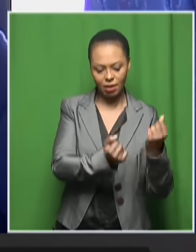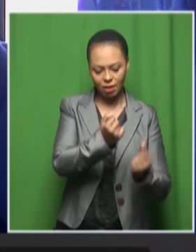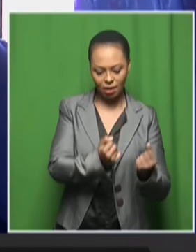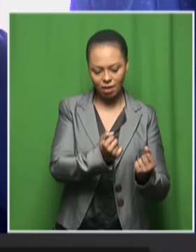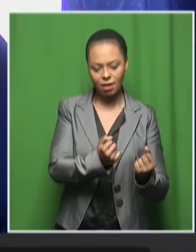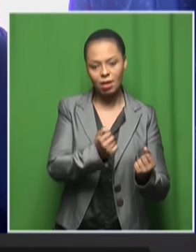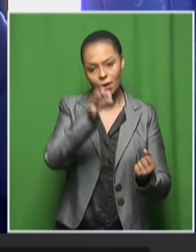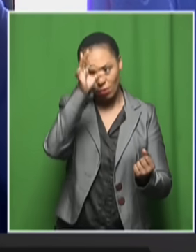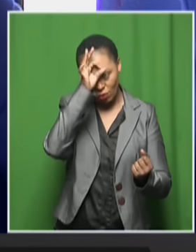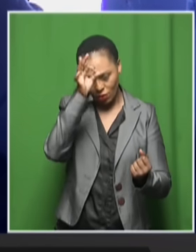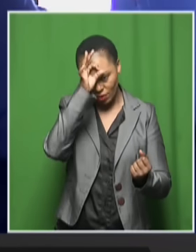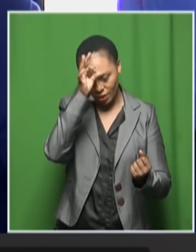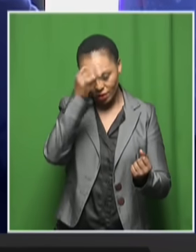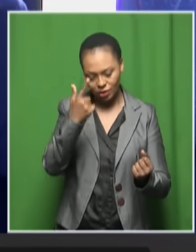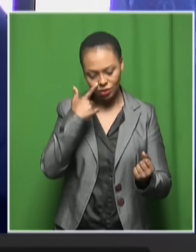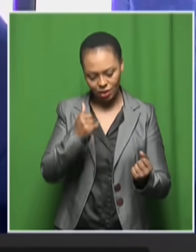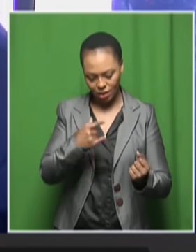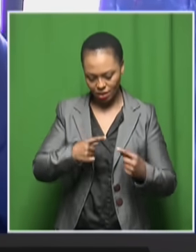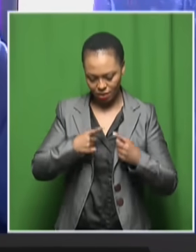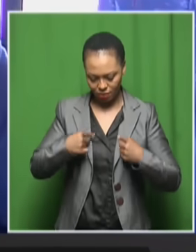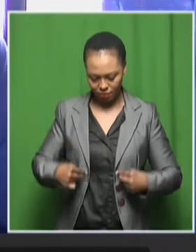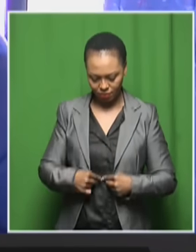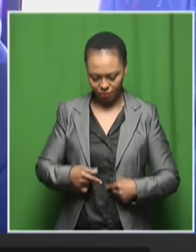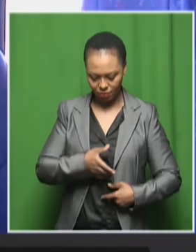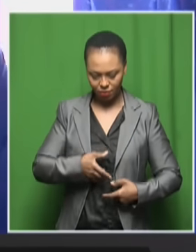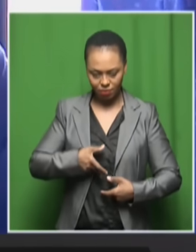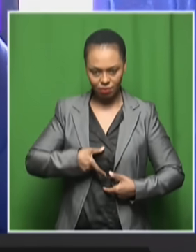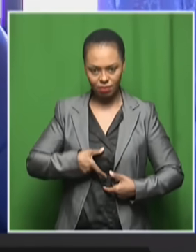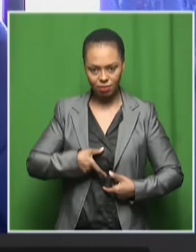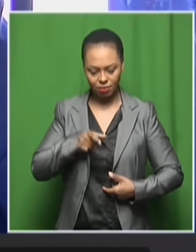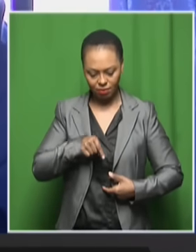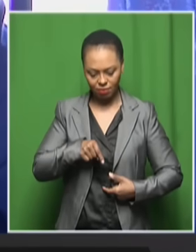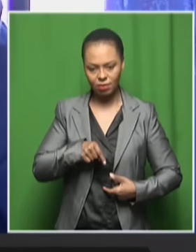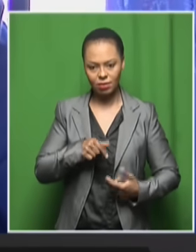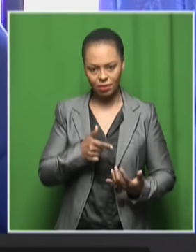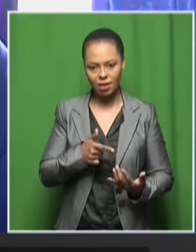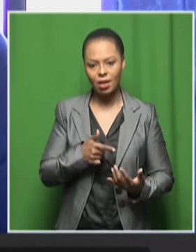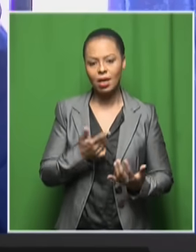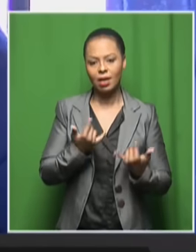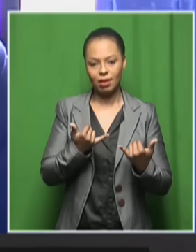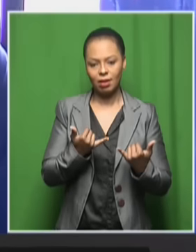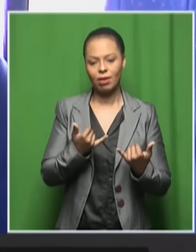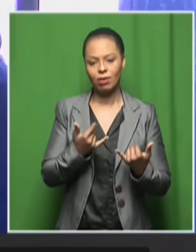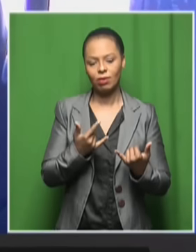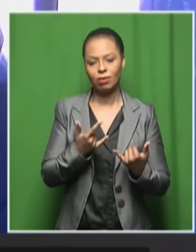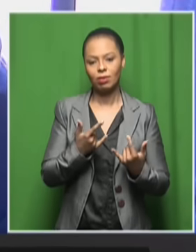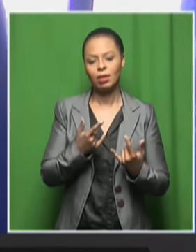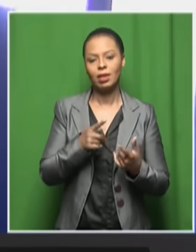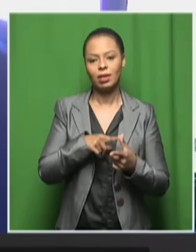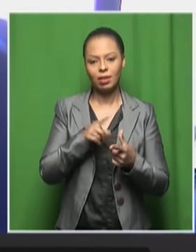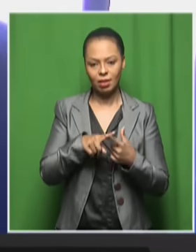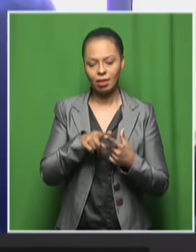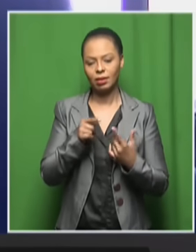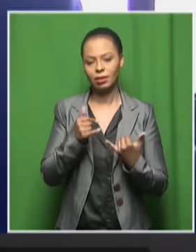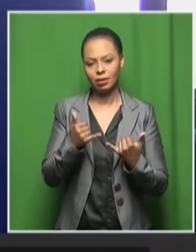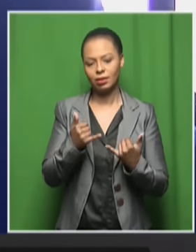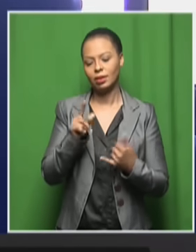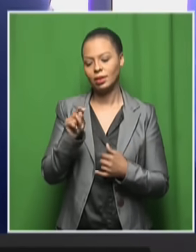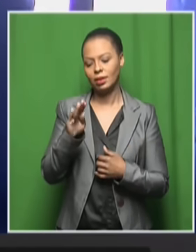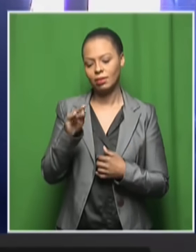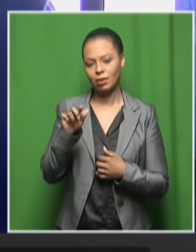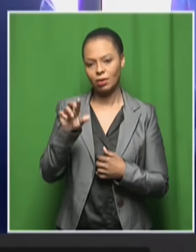I have to say that I have witnessed a number of police officers here. You'd remember that Tebelo Msikidi